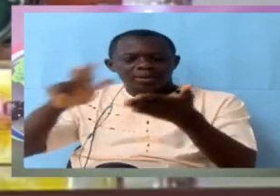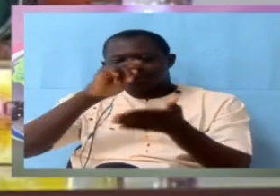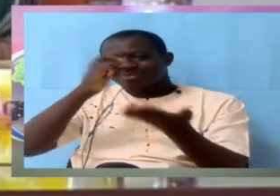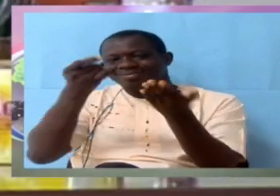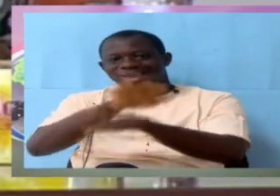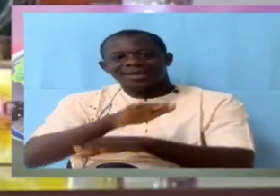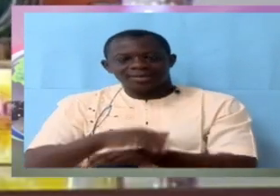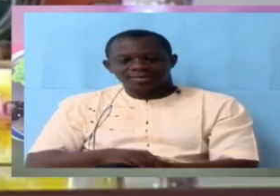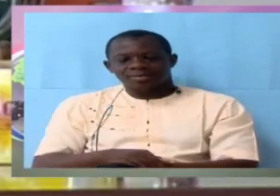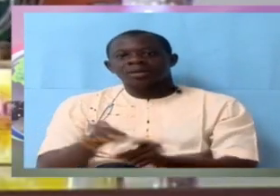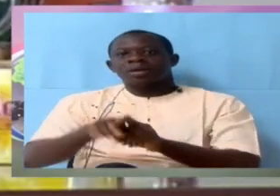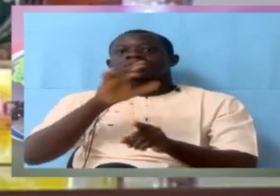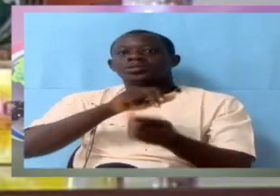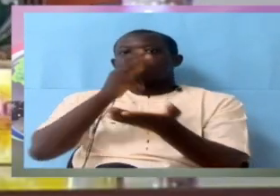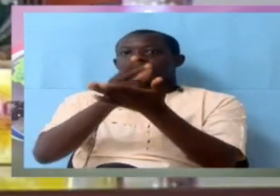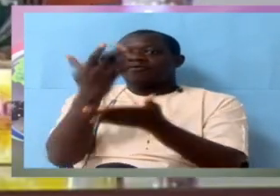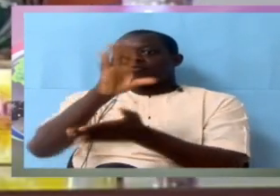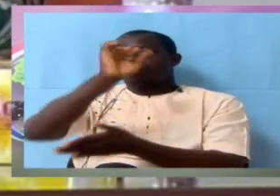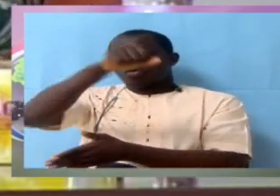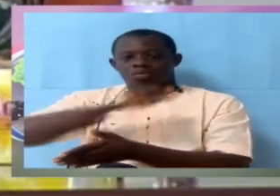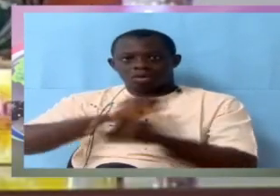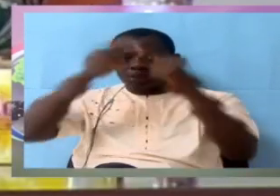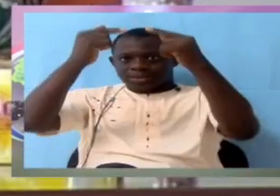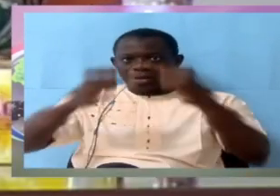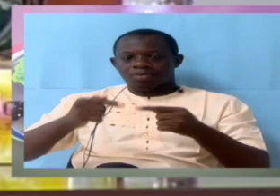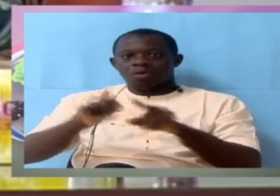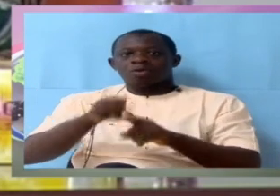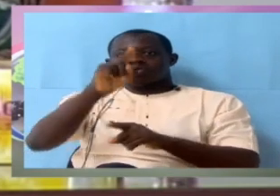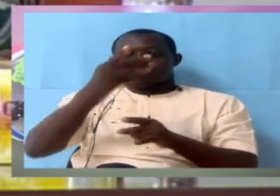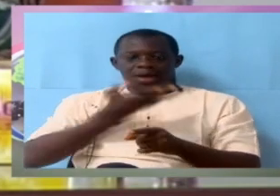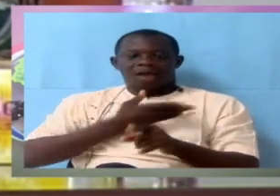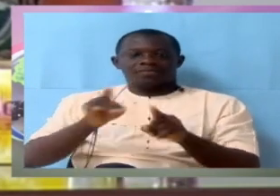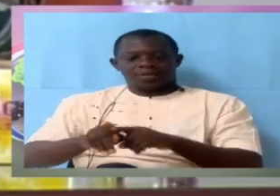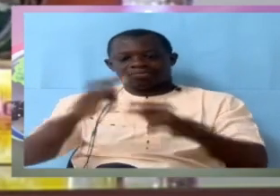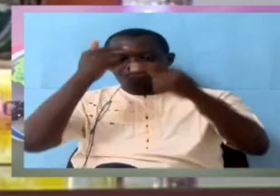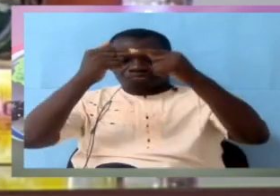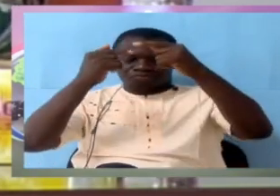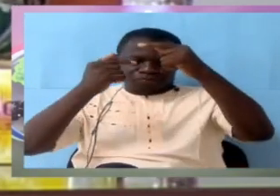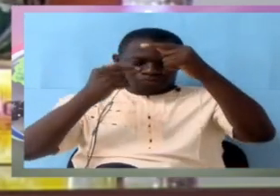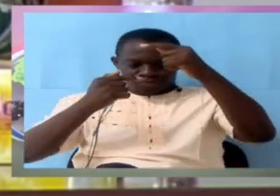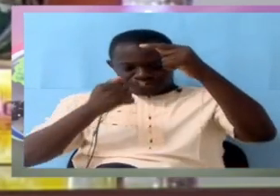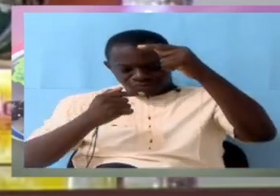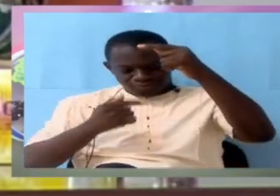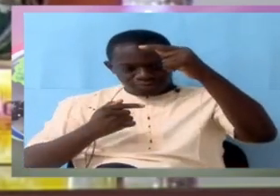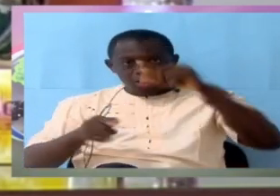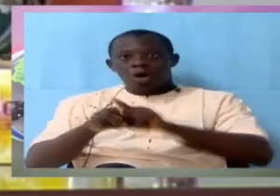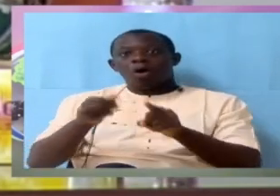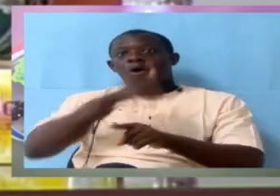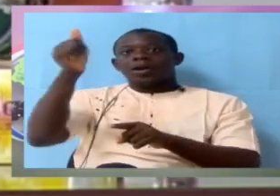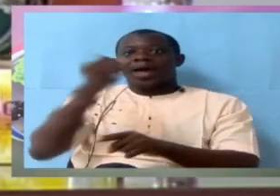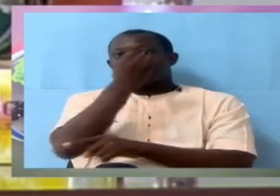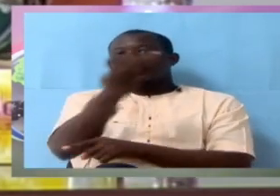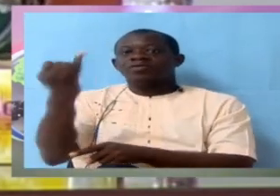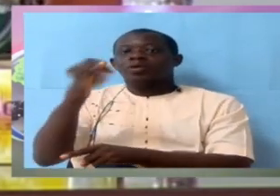Mr. Witness, from your statement, you have also listed certain individuals who died during the program. Is